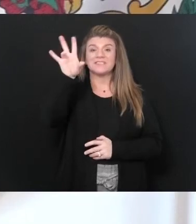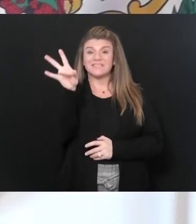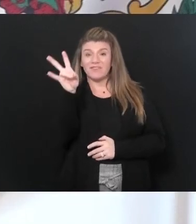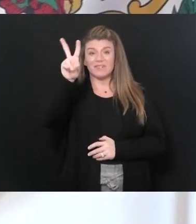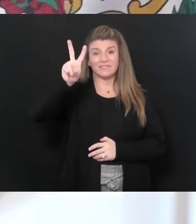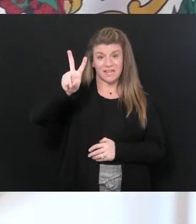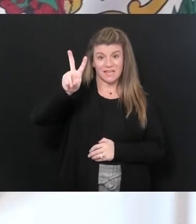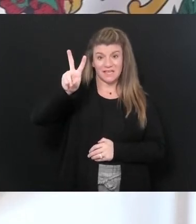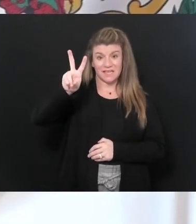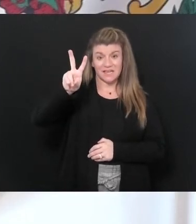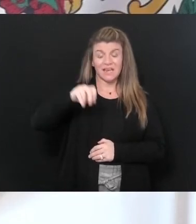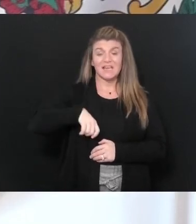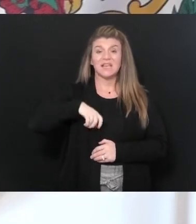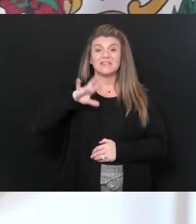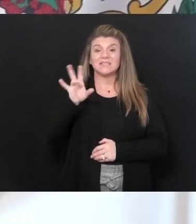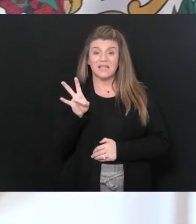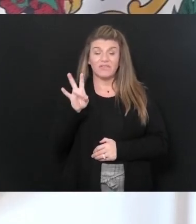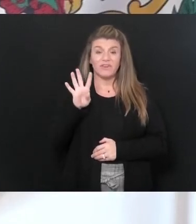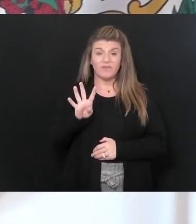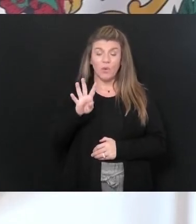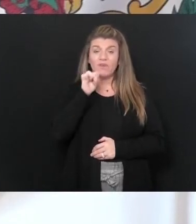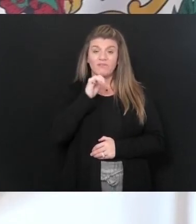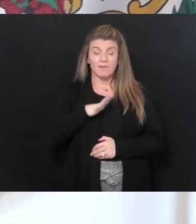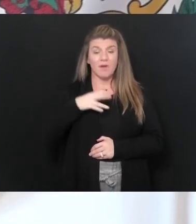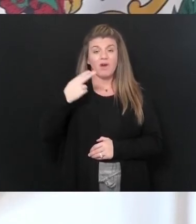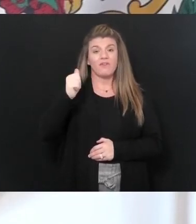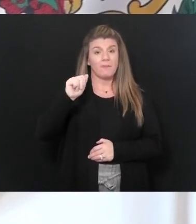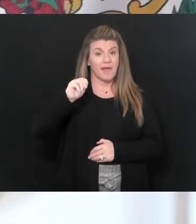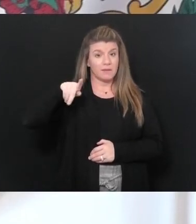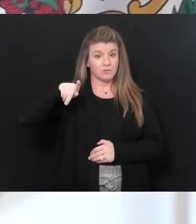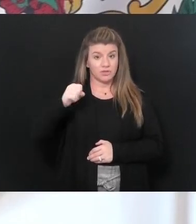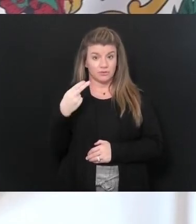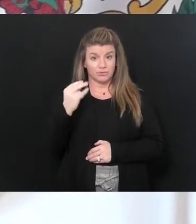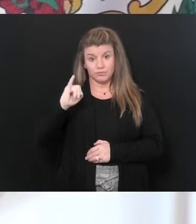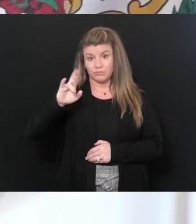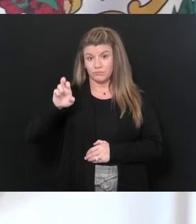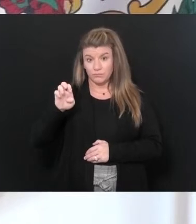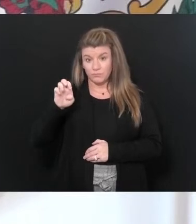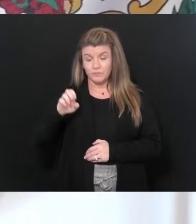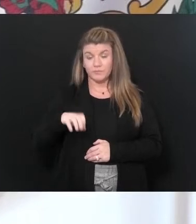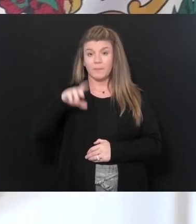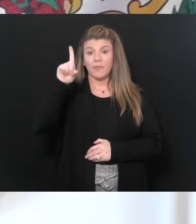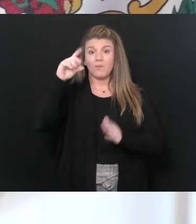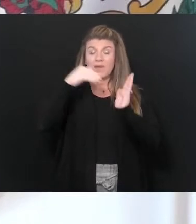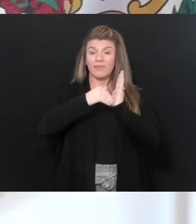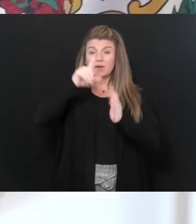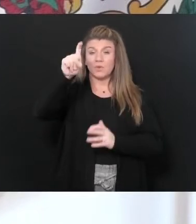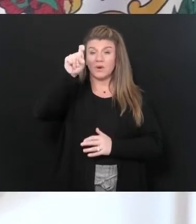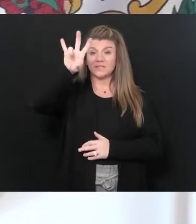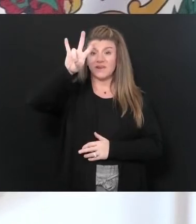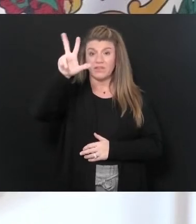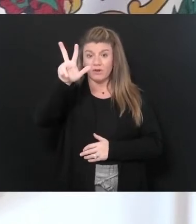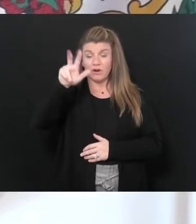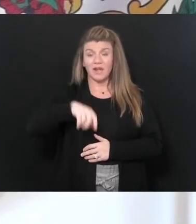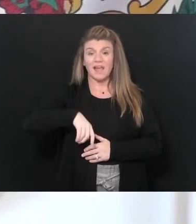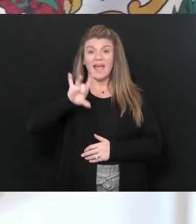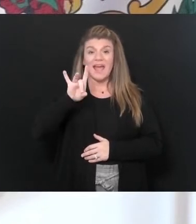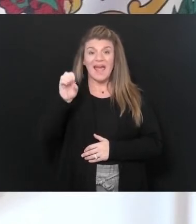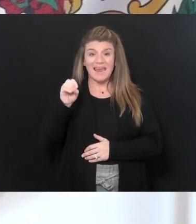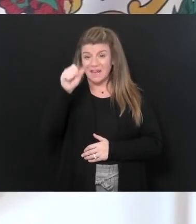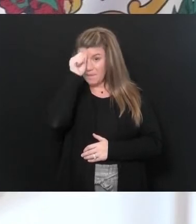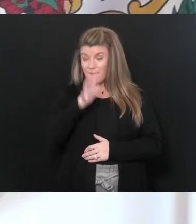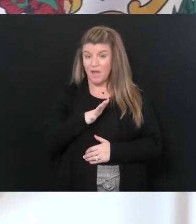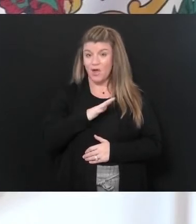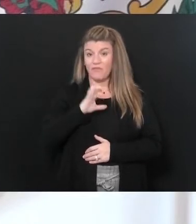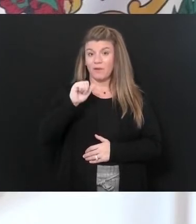1172nd death, a 74-year-old female from Hampshire County. Our 1,173rd death, an 80-year-old male